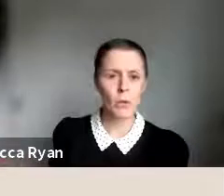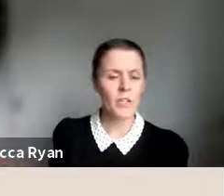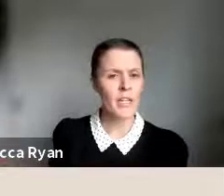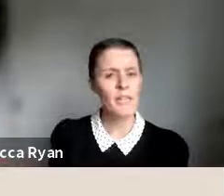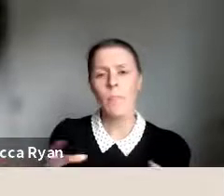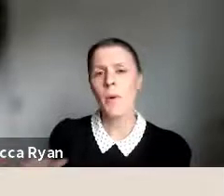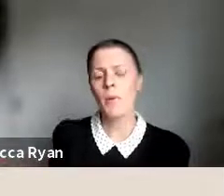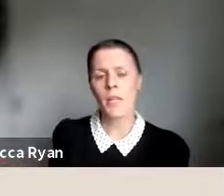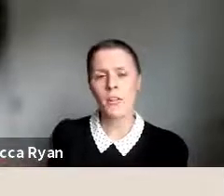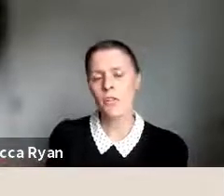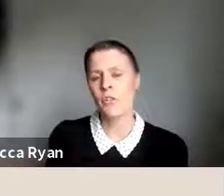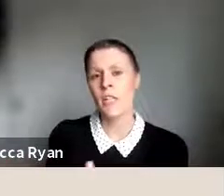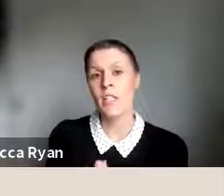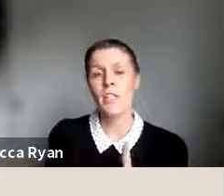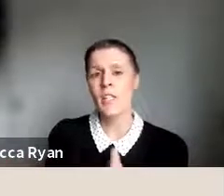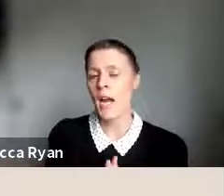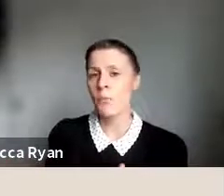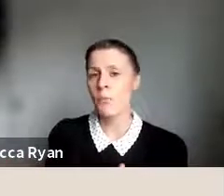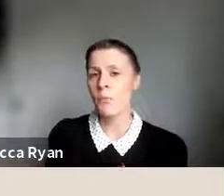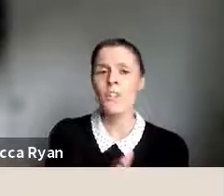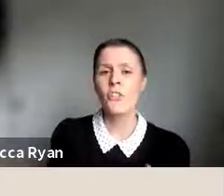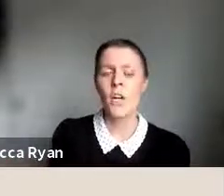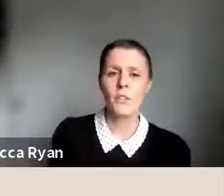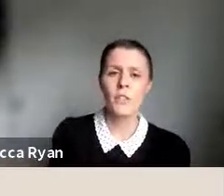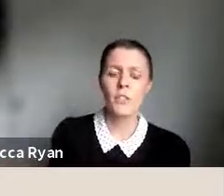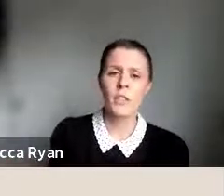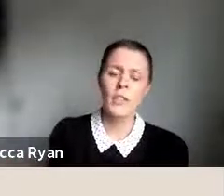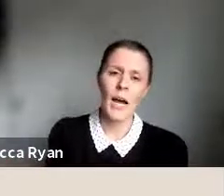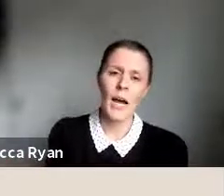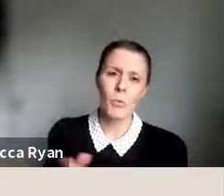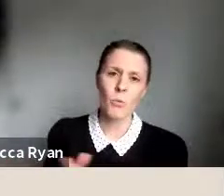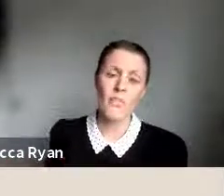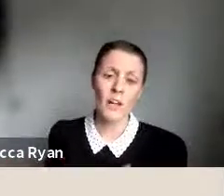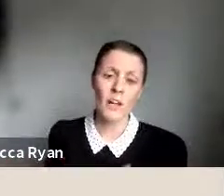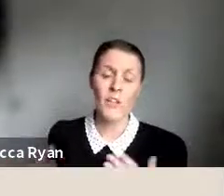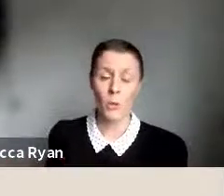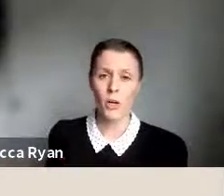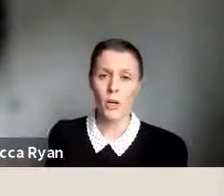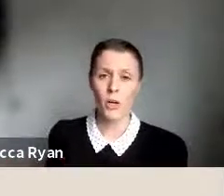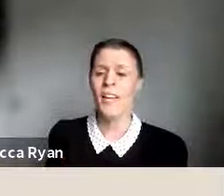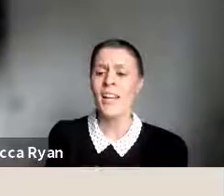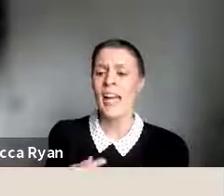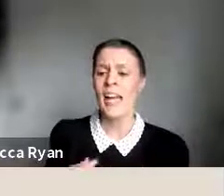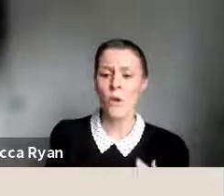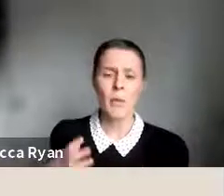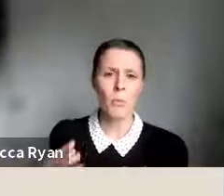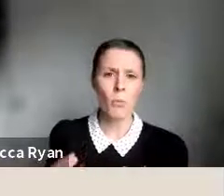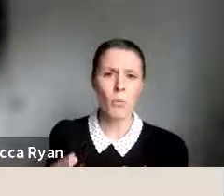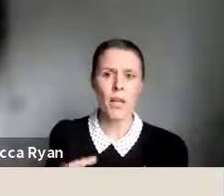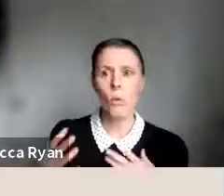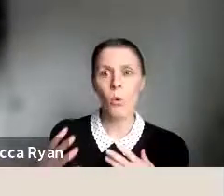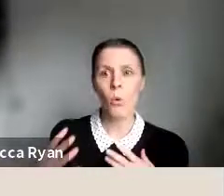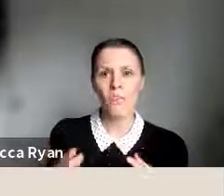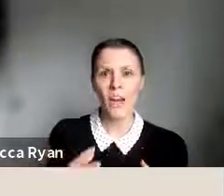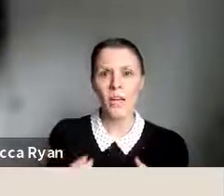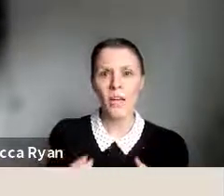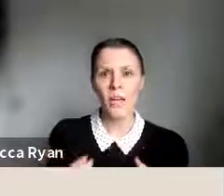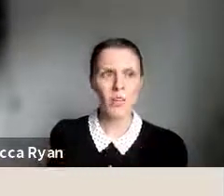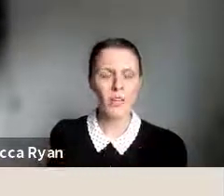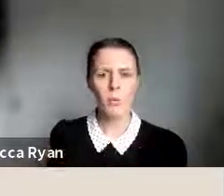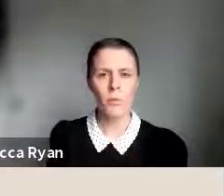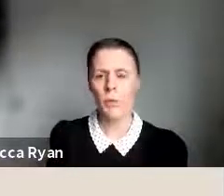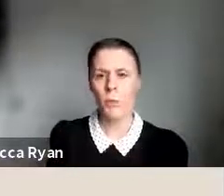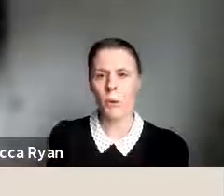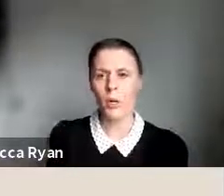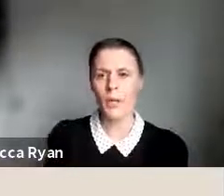because they were in different populations in different times. Johnson & Johnson happened when variants were emerging. And I know people will be like, well,